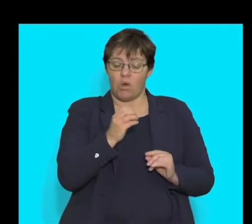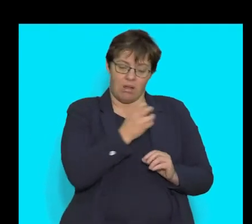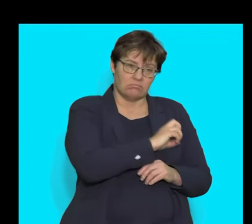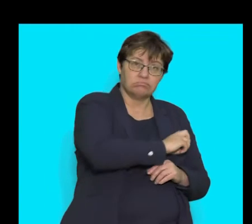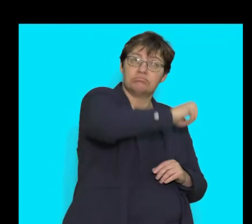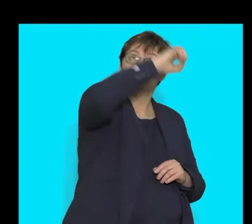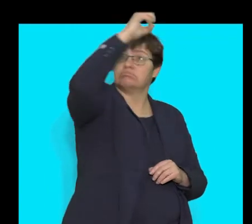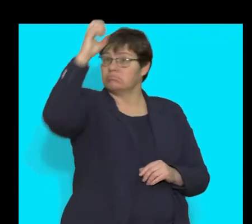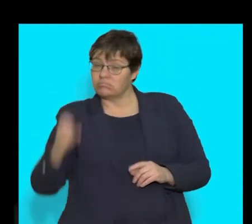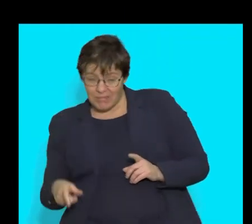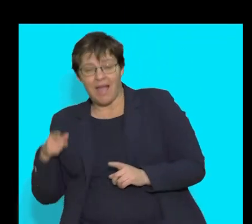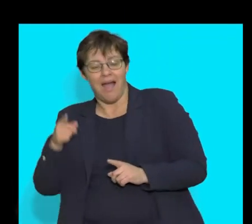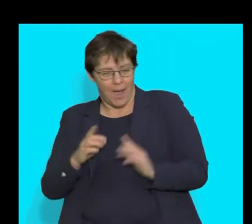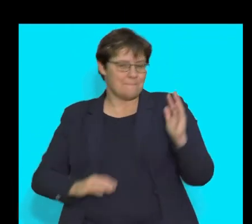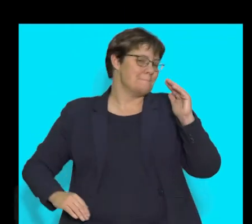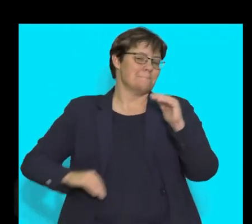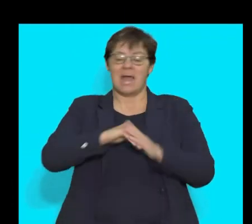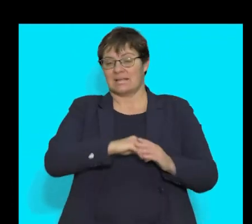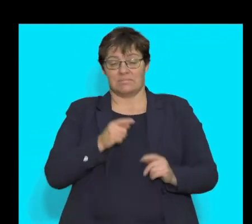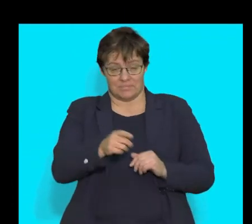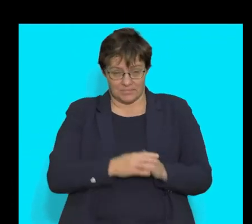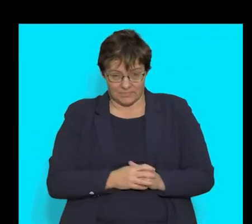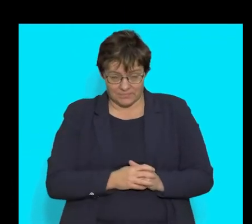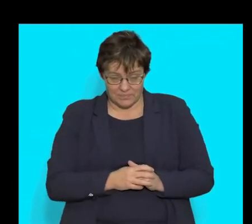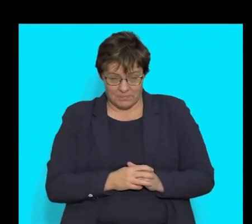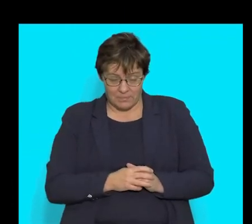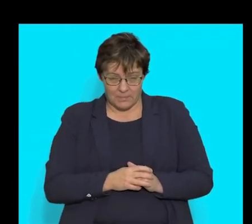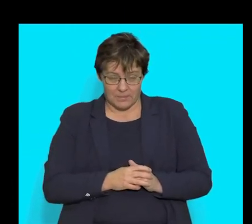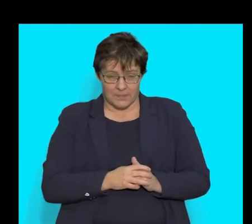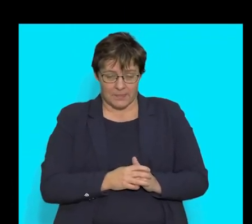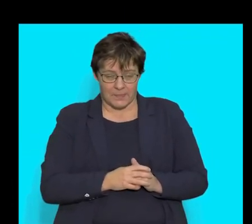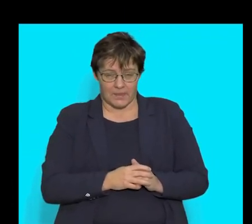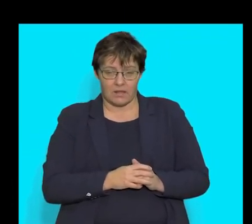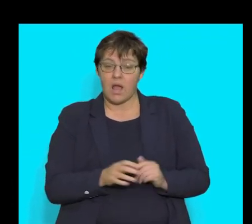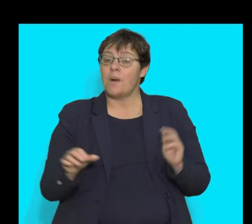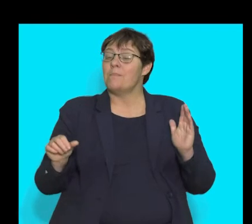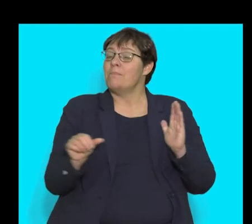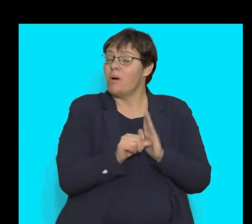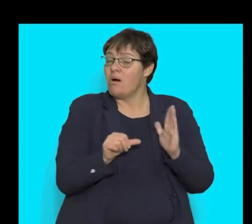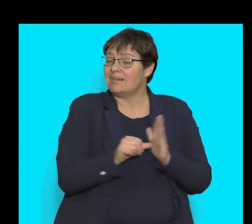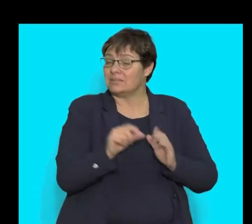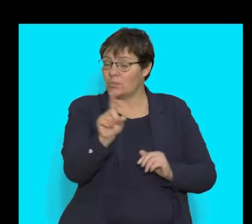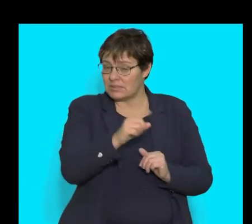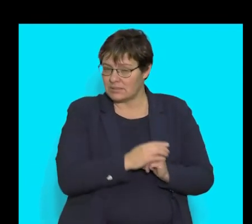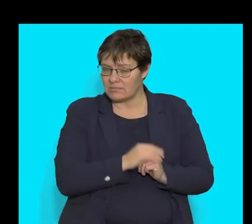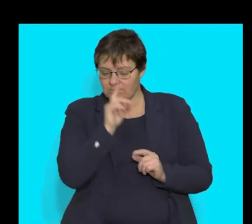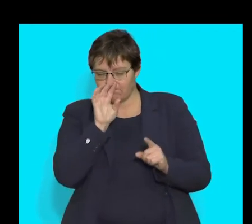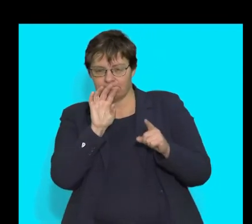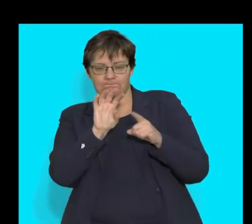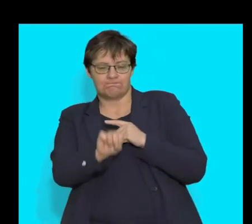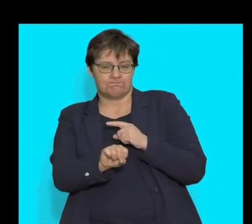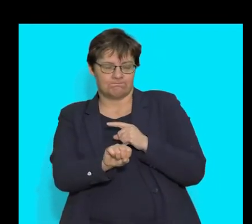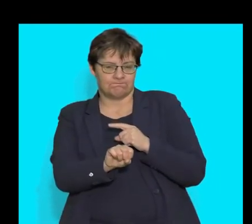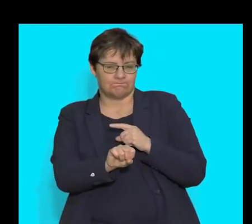So this is the maximum height. And what I think is very important here is to recognize